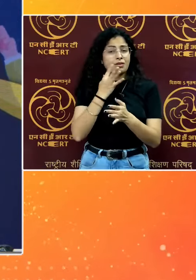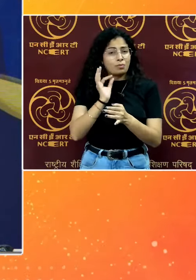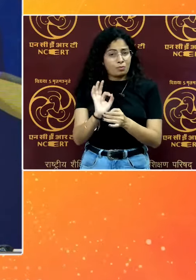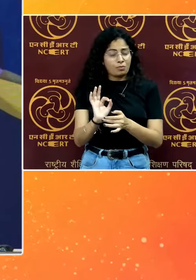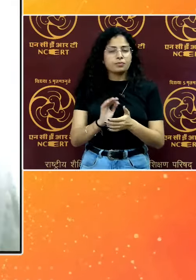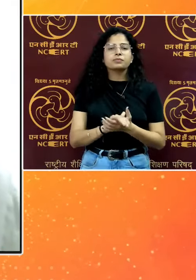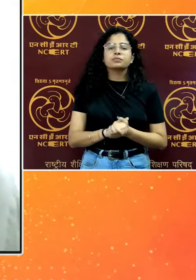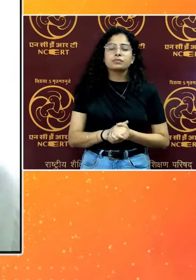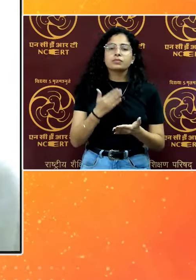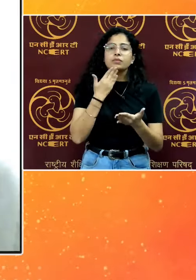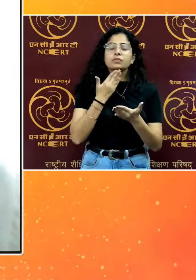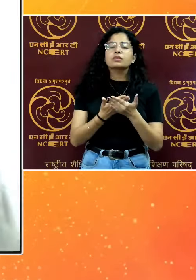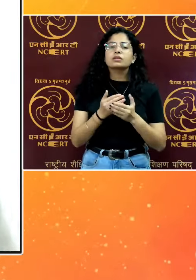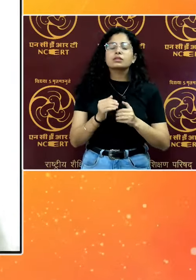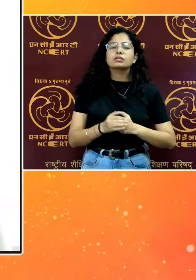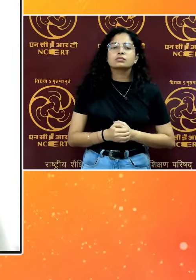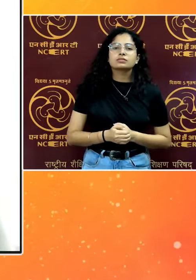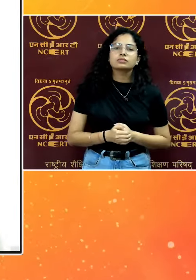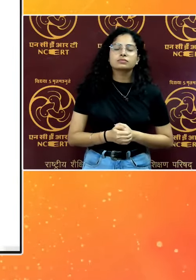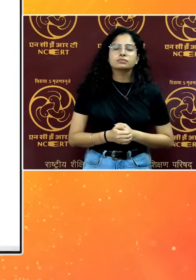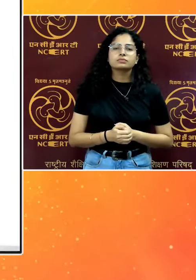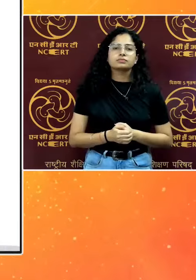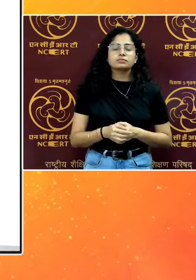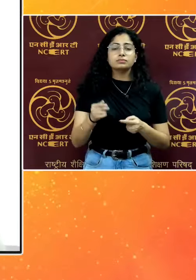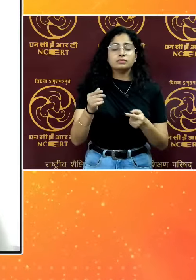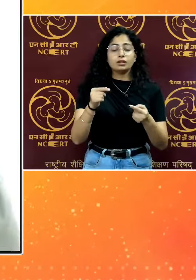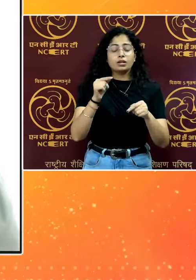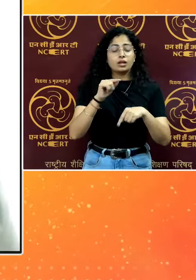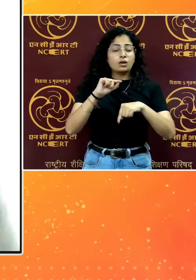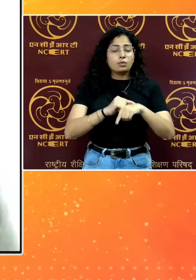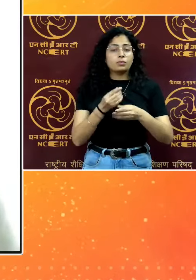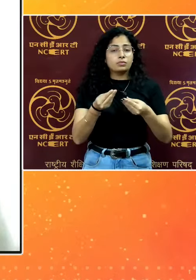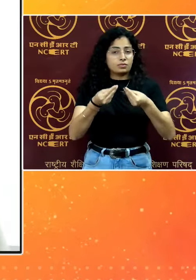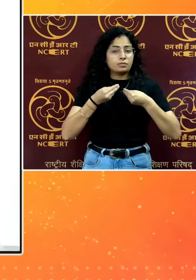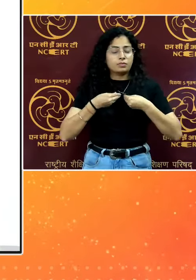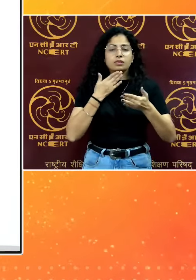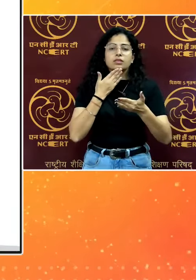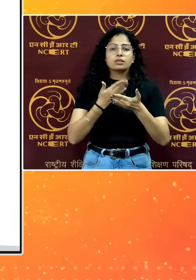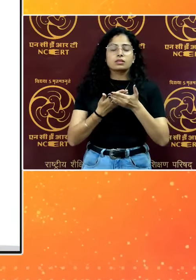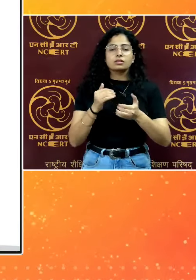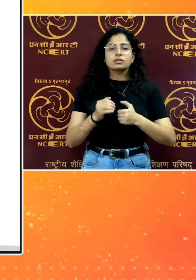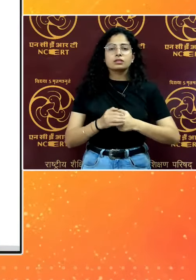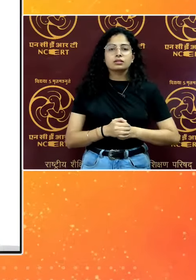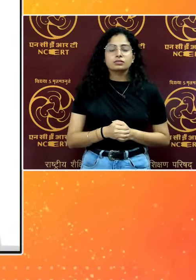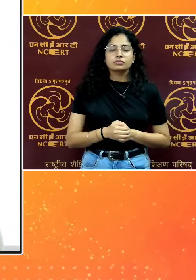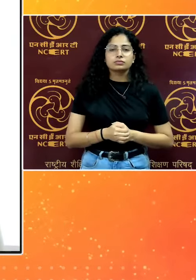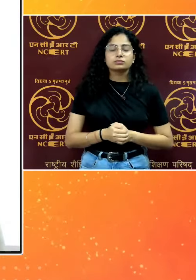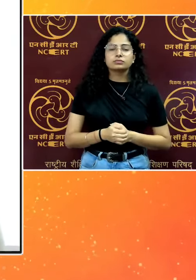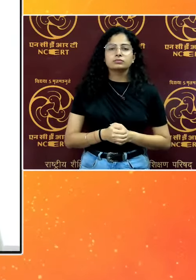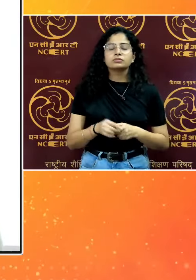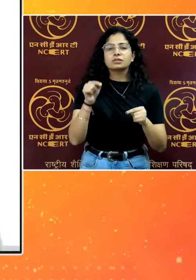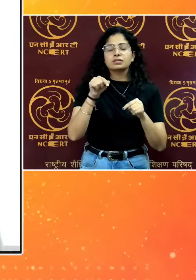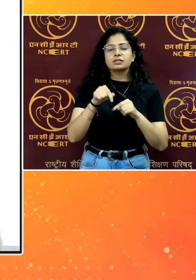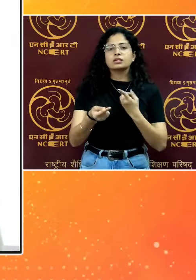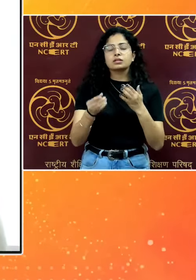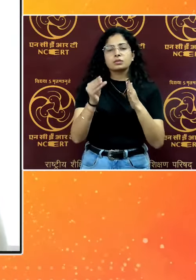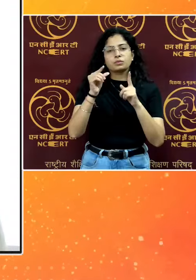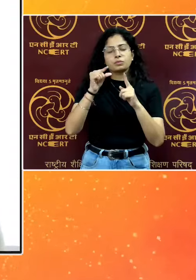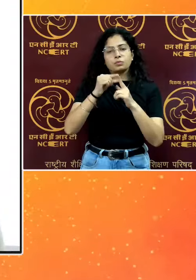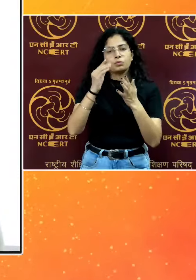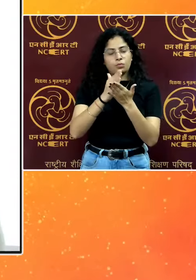Thank you, Harpreet, and thanks for this opportunity to be with you. Thank you, sir. For this particular